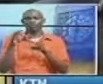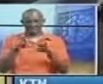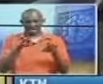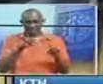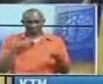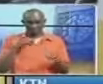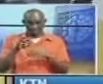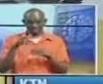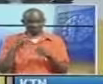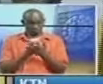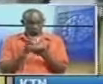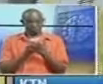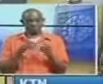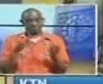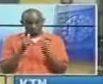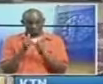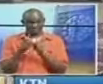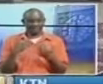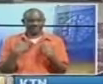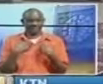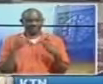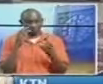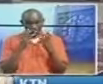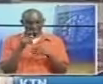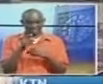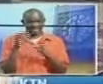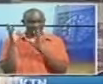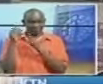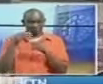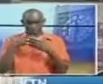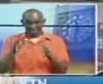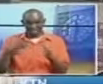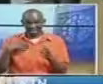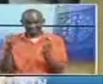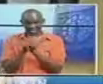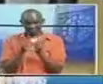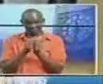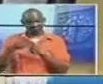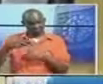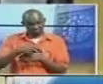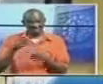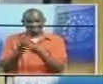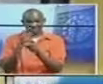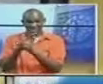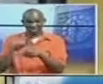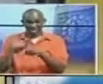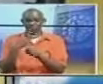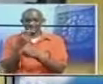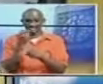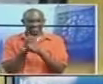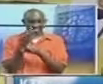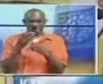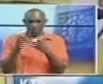definitely send shivers down the spine of competition. This is expected to see it open an additional 10 service stations across the country by the end of